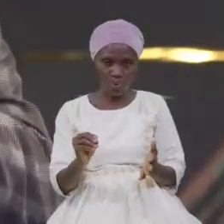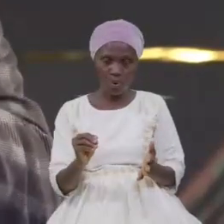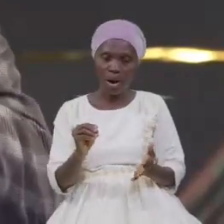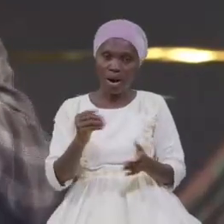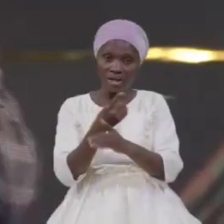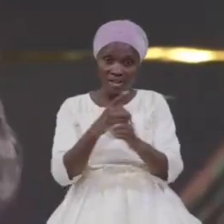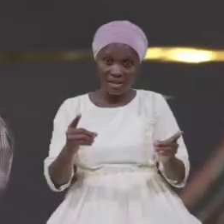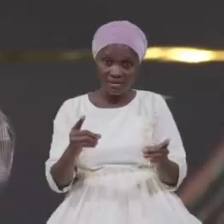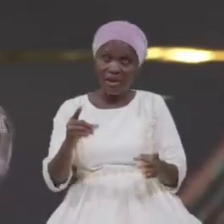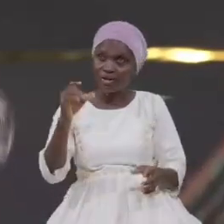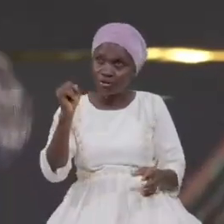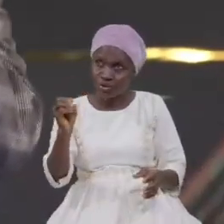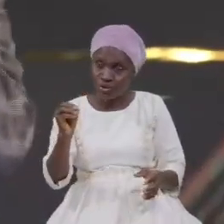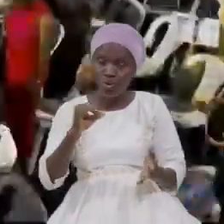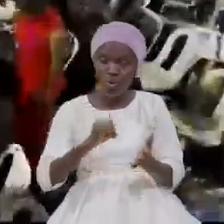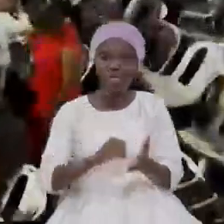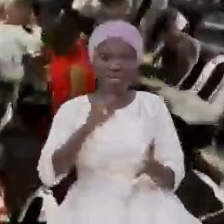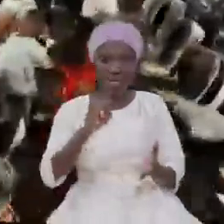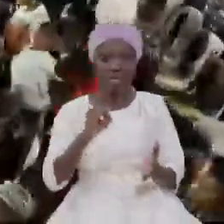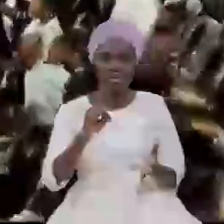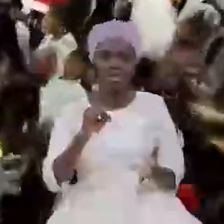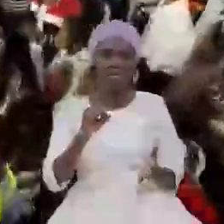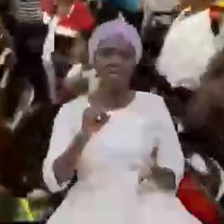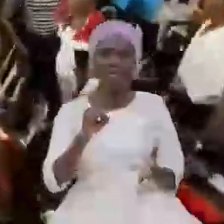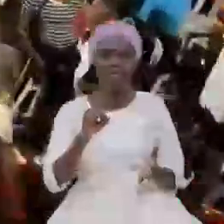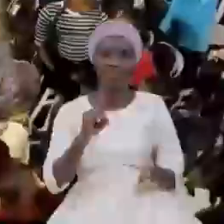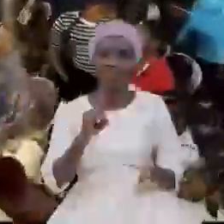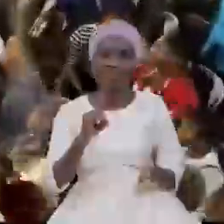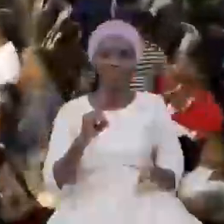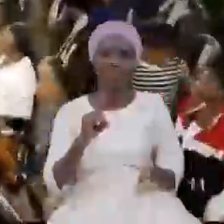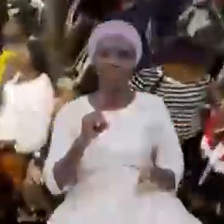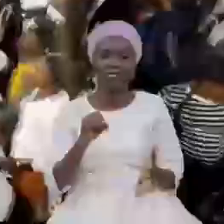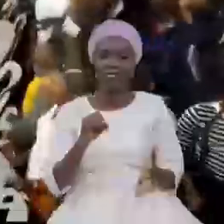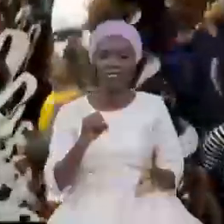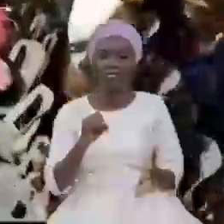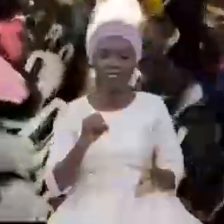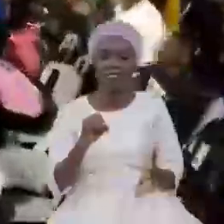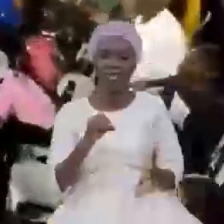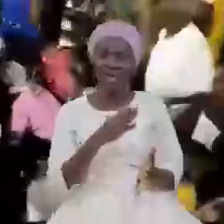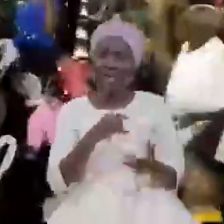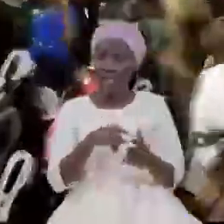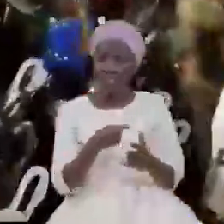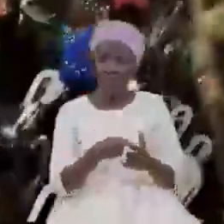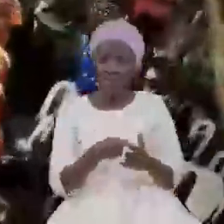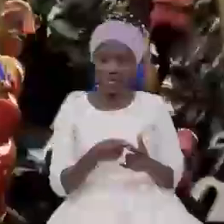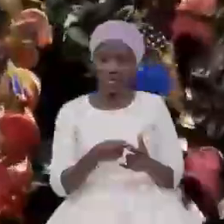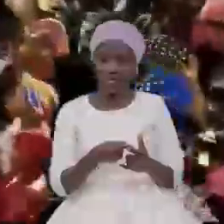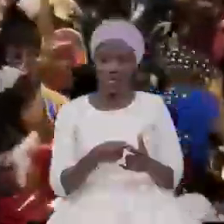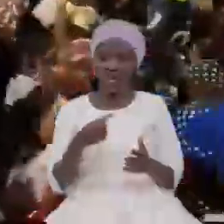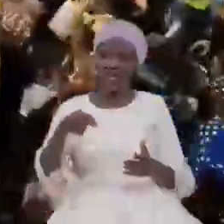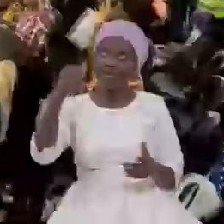Deliverance, so it is. And then the God of